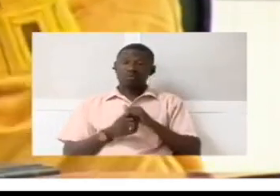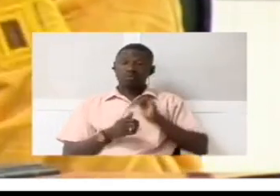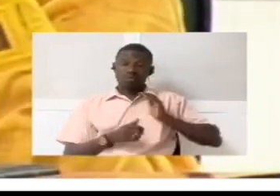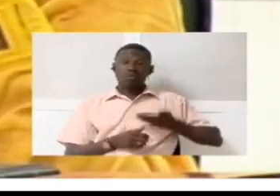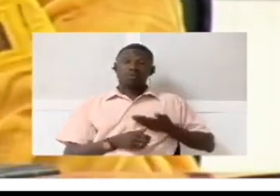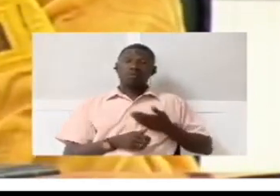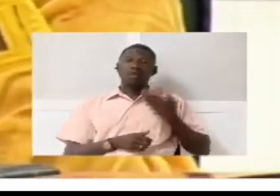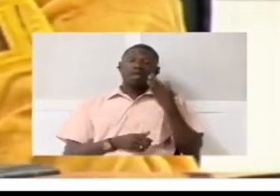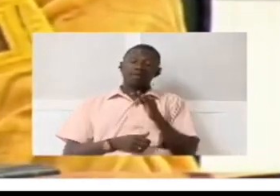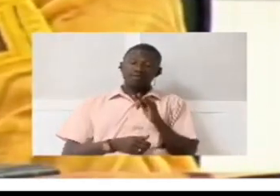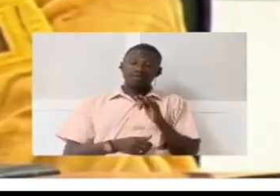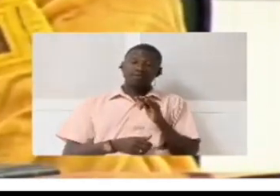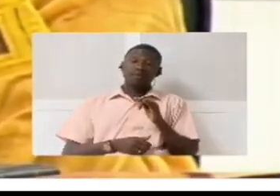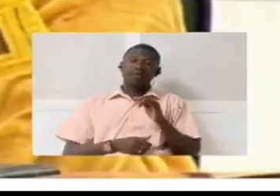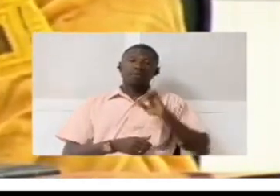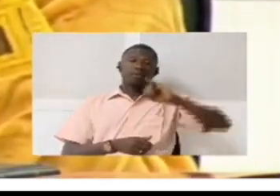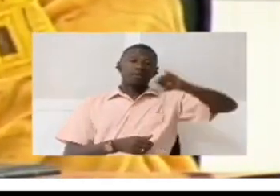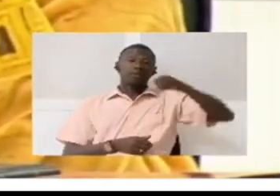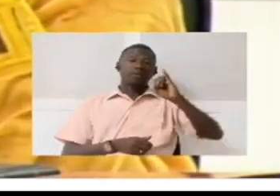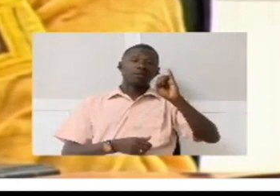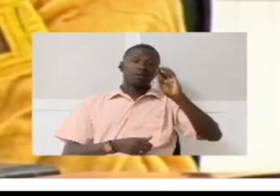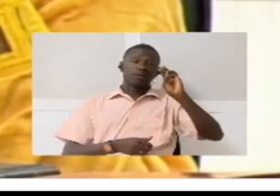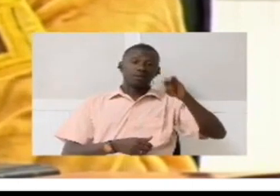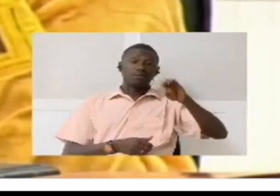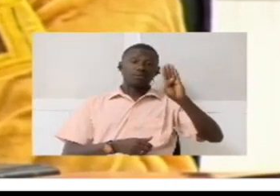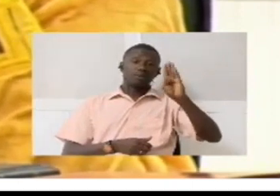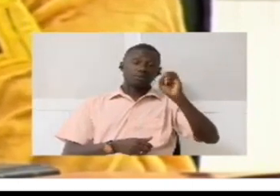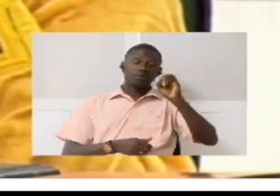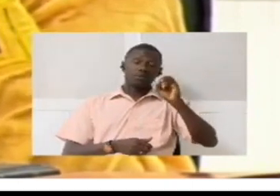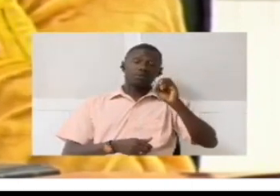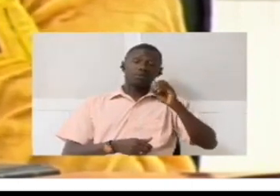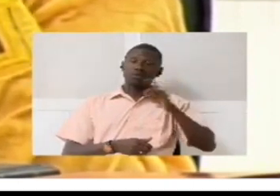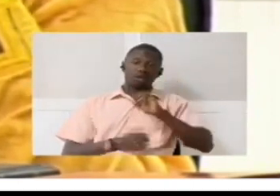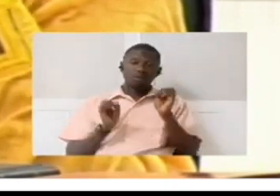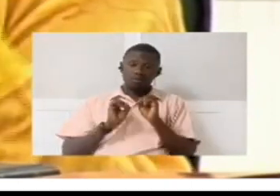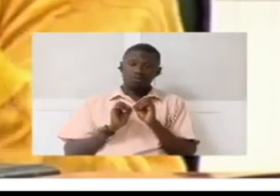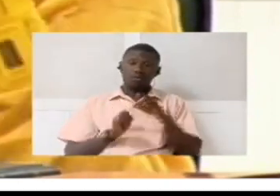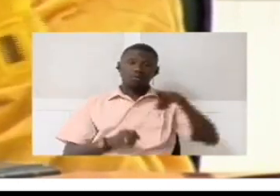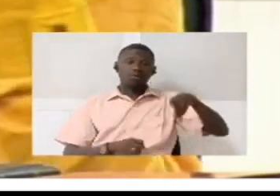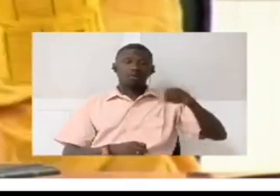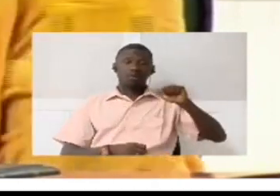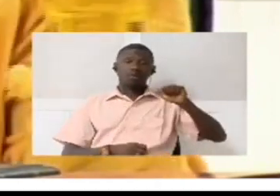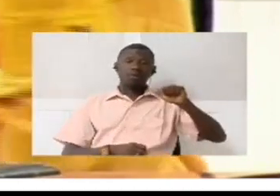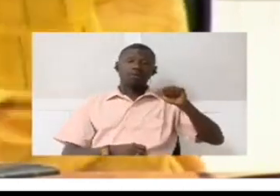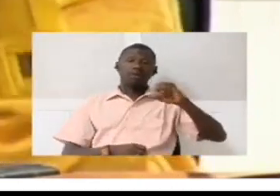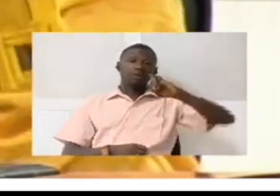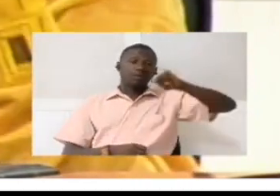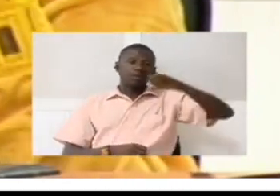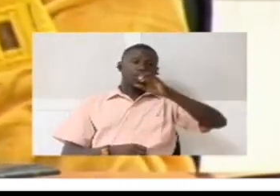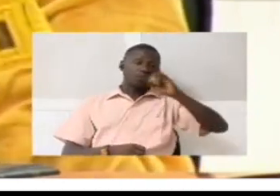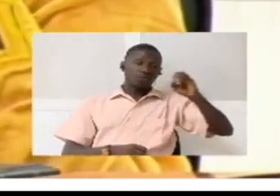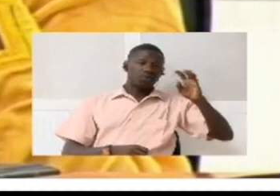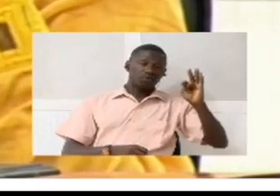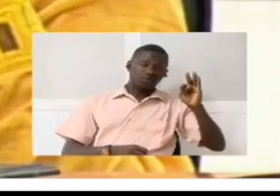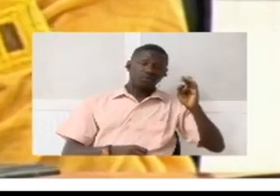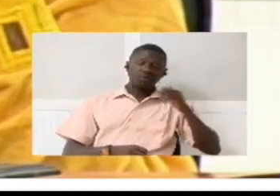when Jimbo is not there, Fa Diouf used to bring women for him. Yes. Lolo, officer, you bari ci kasso bi xam nañ ko. And